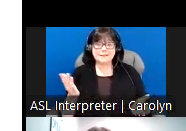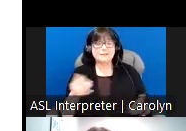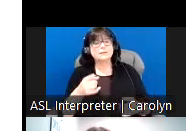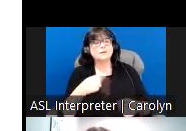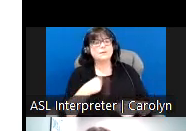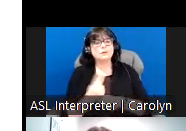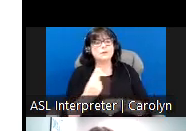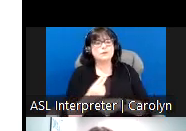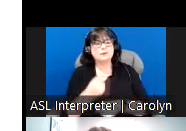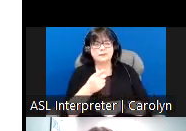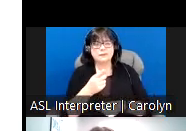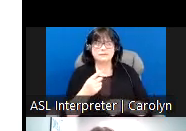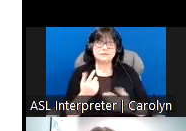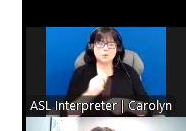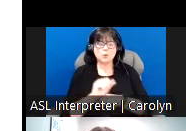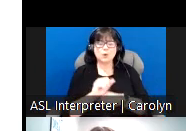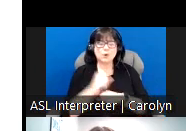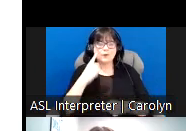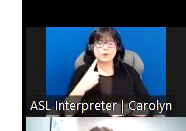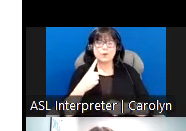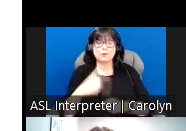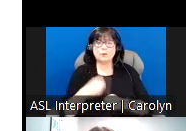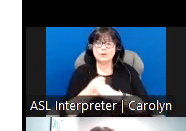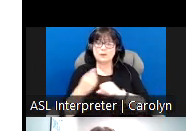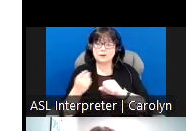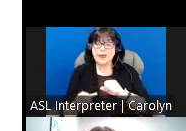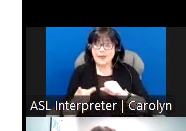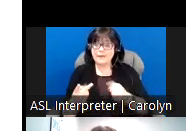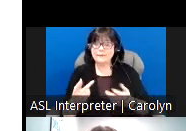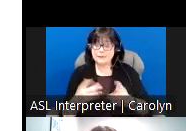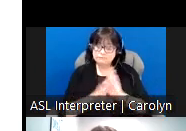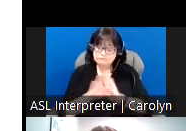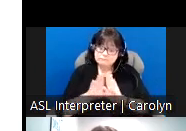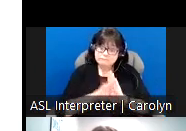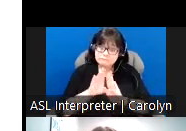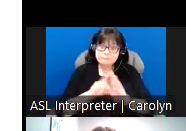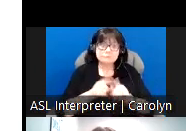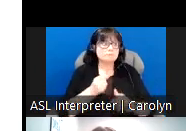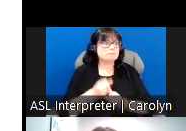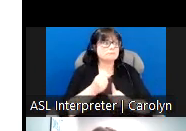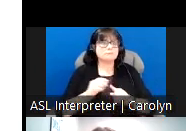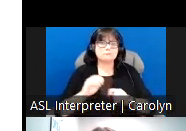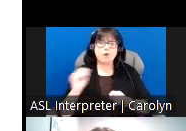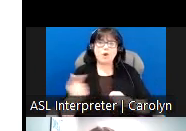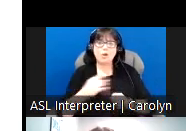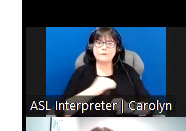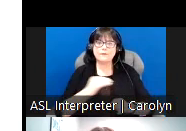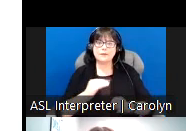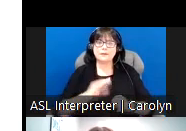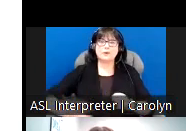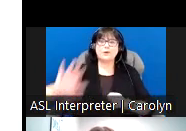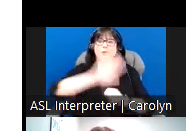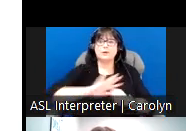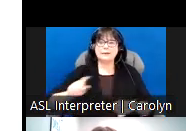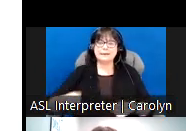for a year and a half, and suddenly it was in need across the province. So it was sent